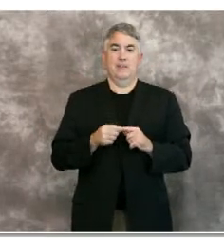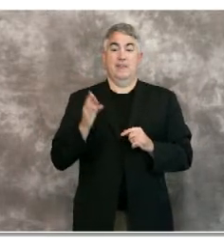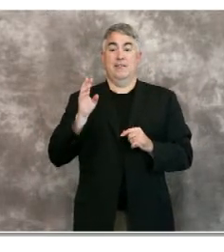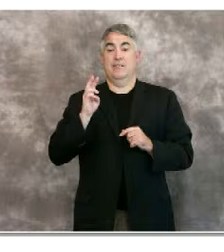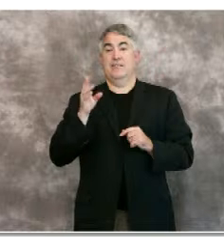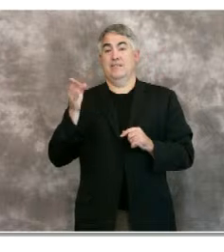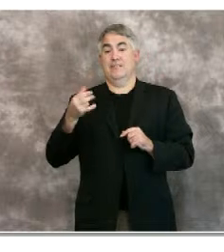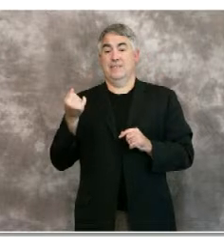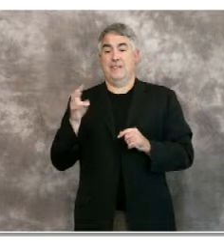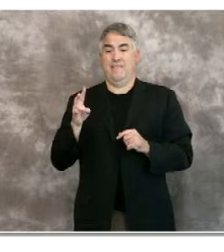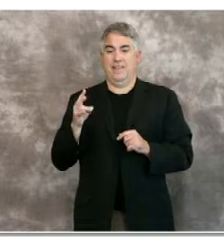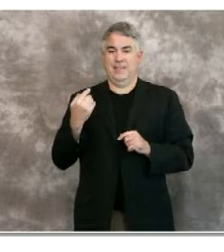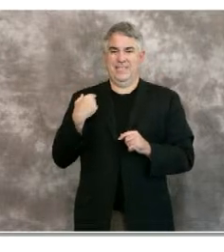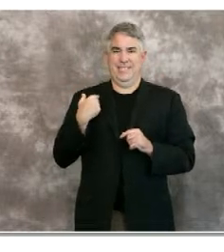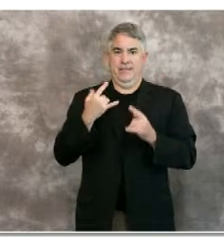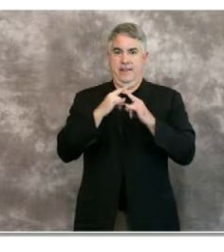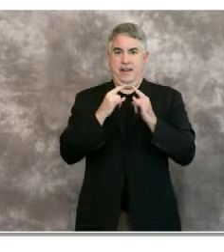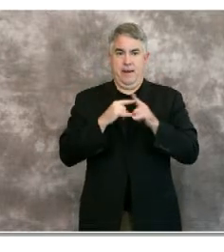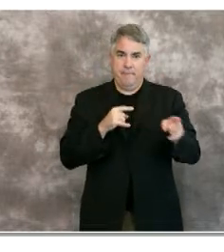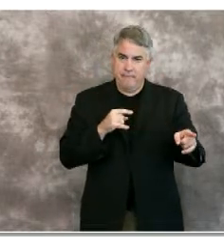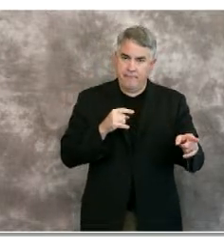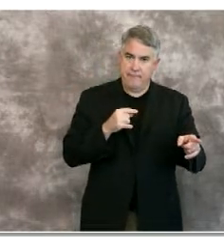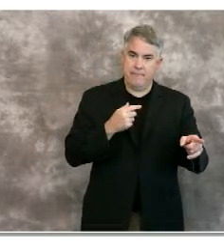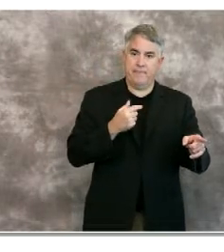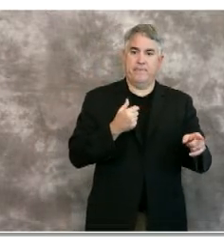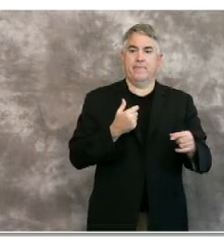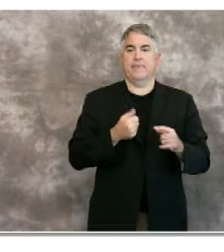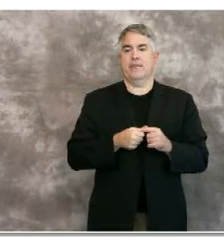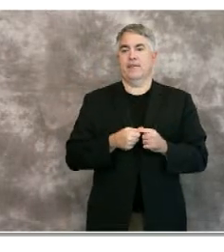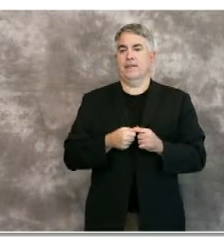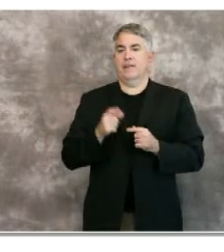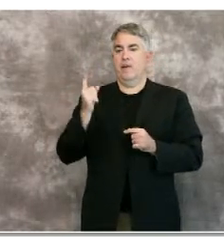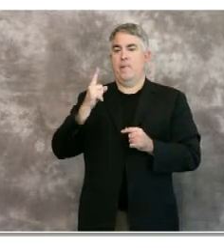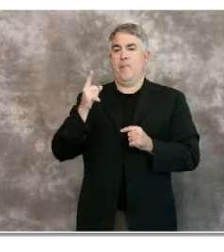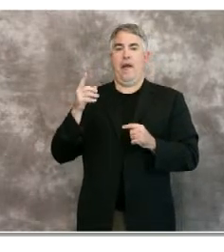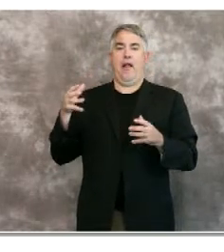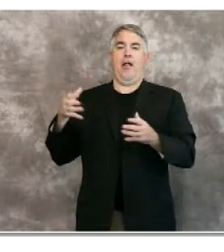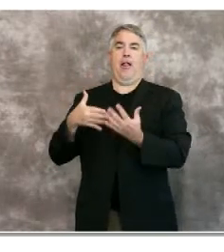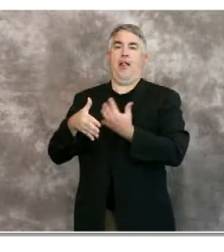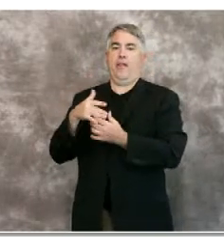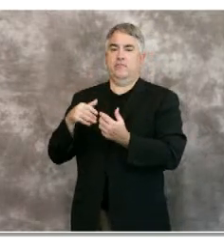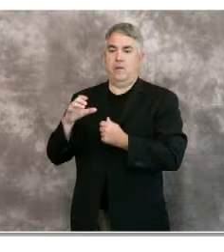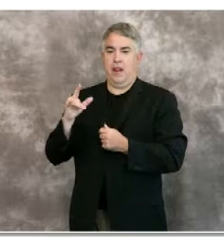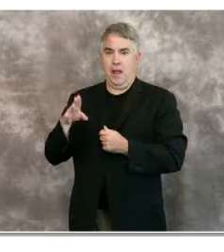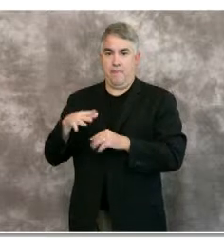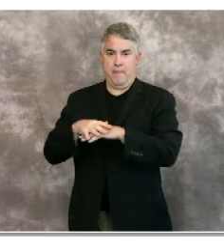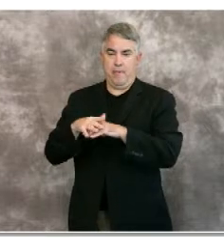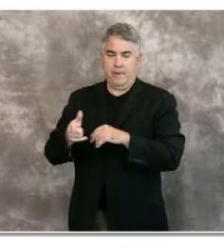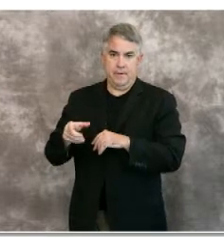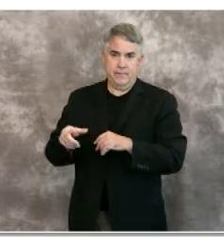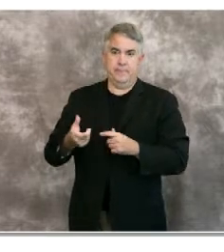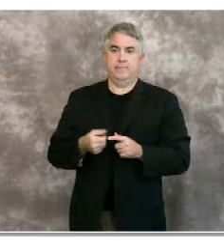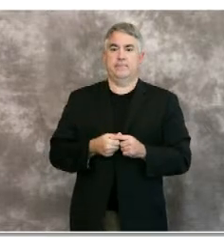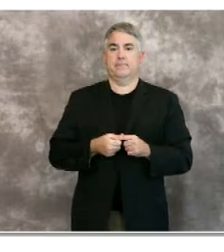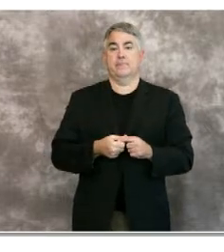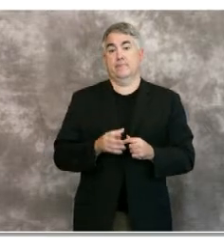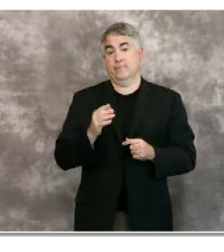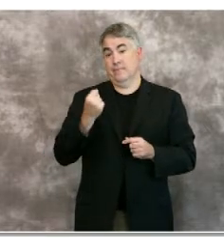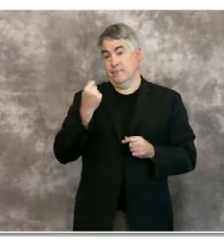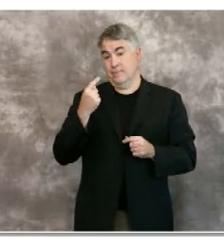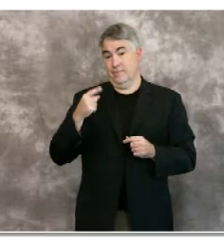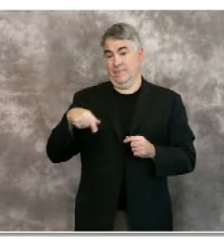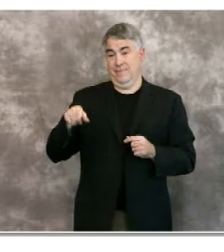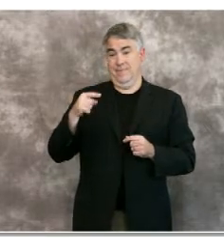club. So as you can see, we will know tomorrow what actually transpired today, but 3 of these will fall off